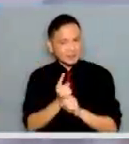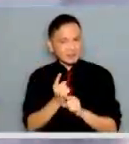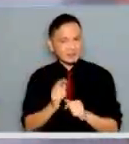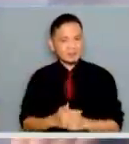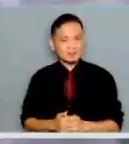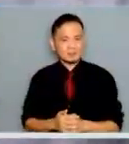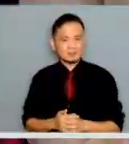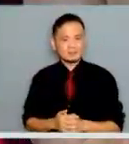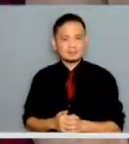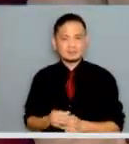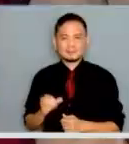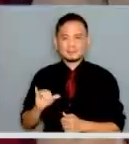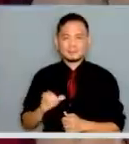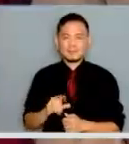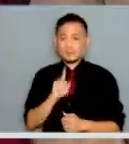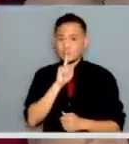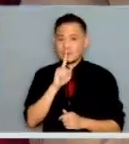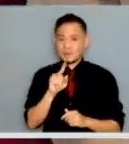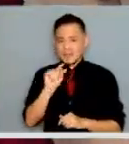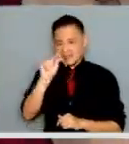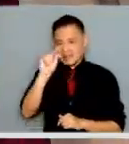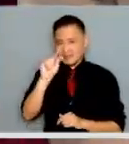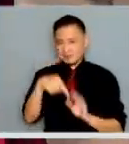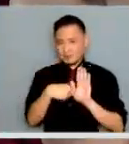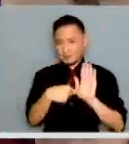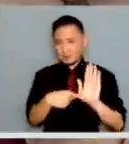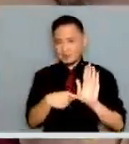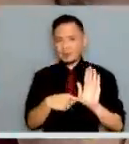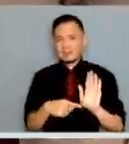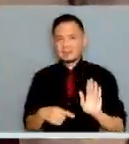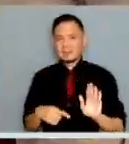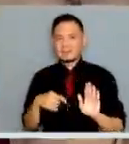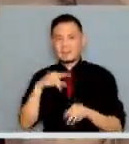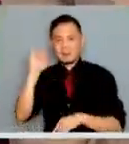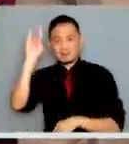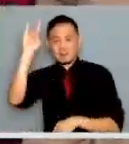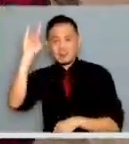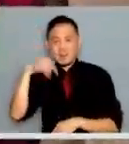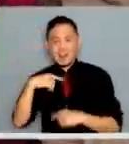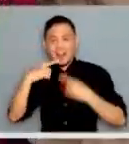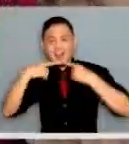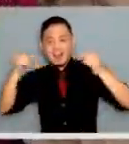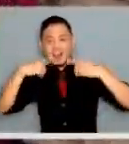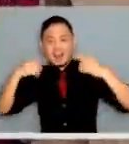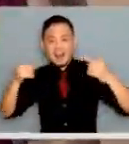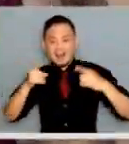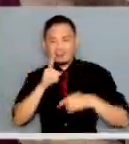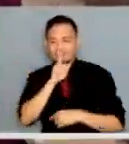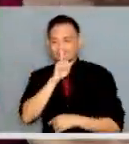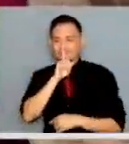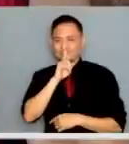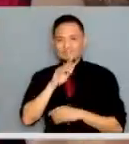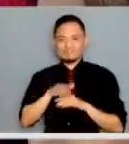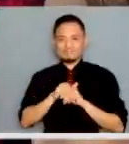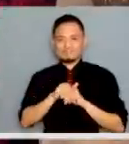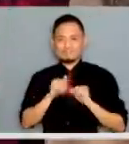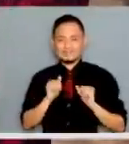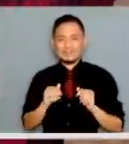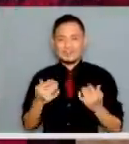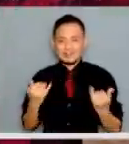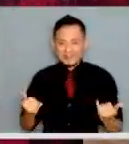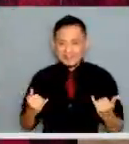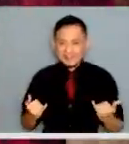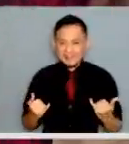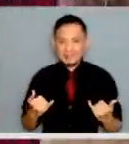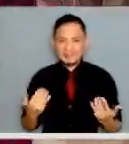So actually, na-spoil ko siya ng onte in some of our press visits. Hindi ako sure kung pwede ko ba ulit ni-spoil kasi baka wala na ako sa next